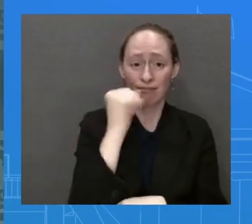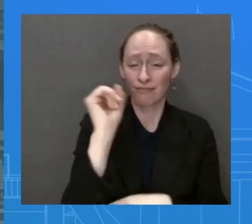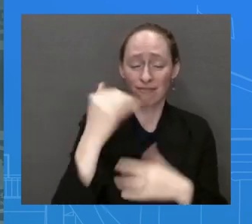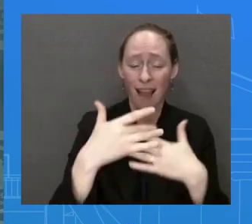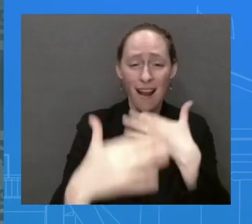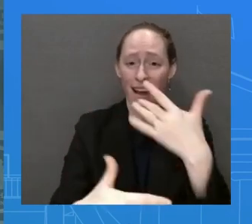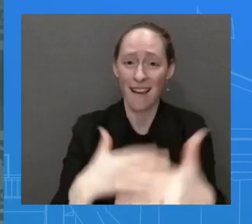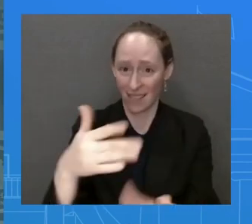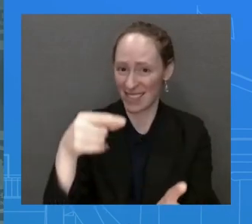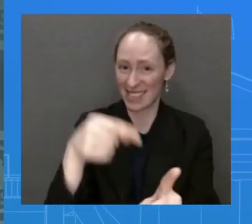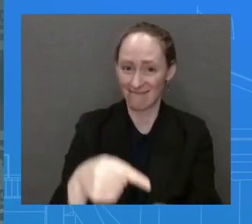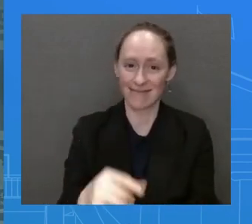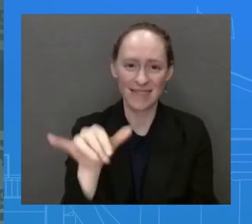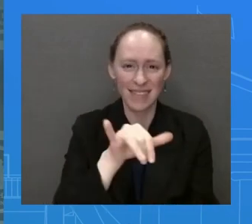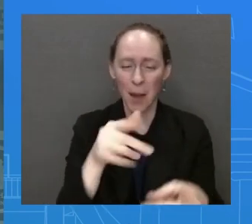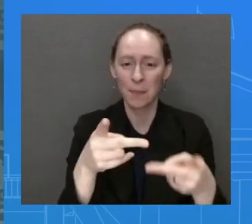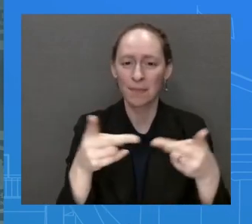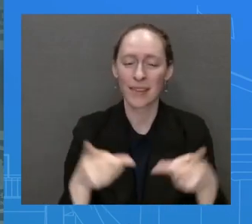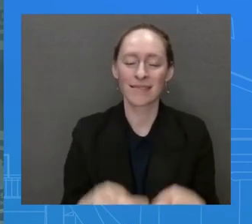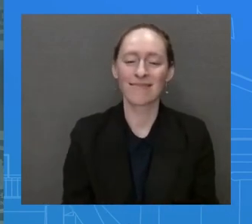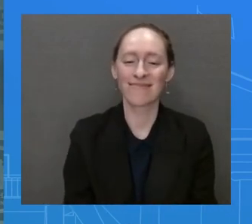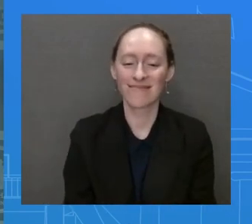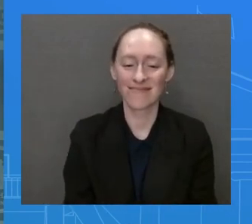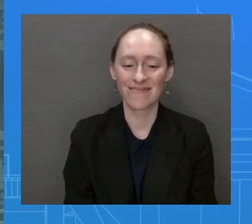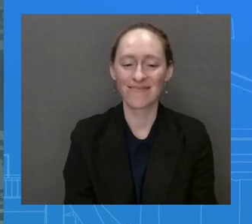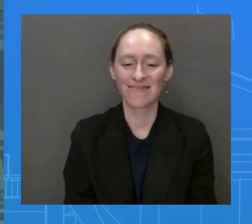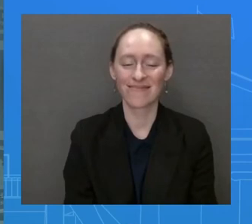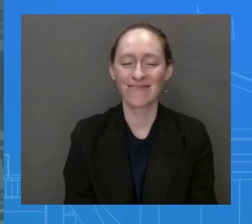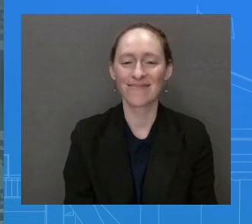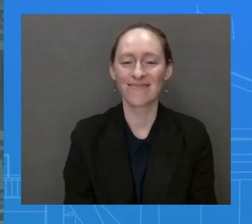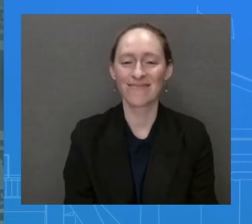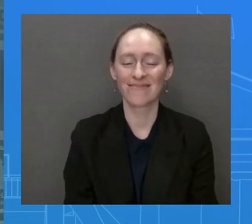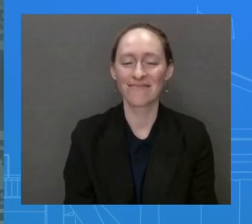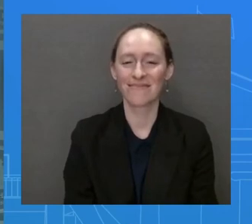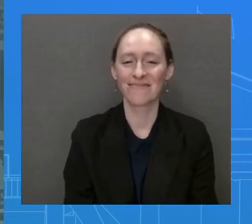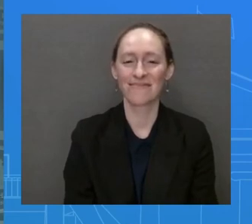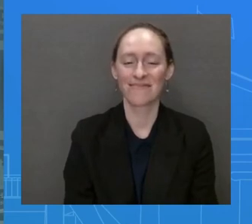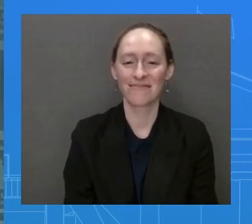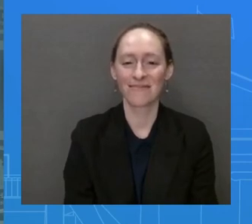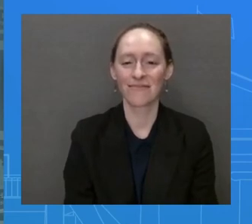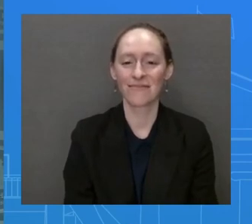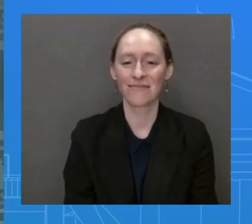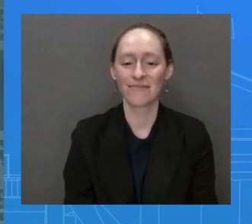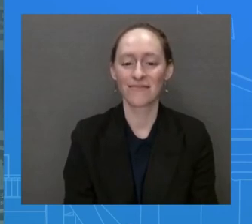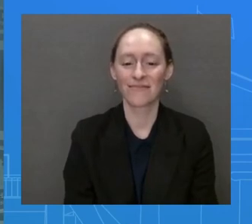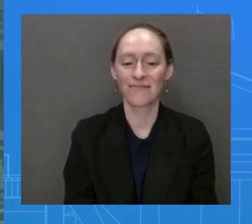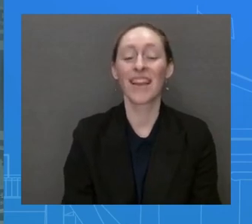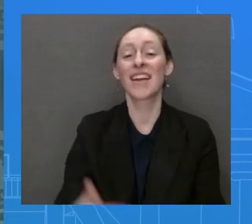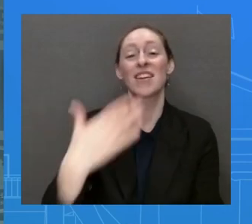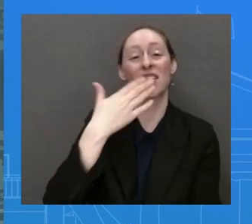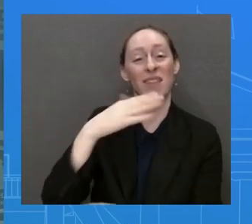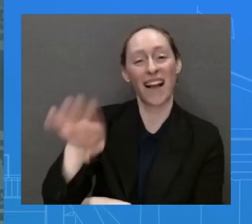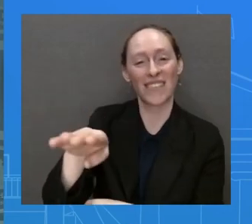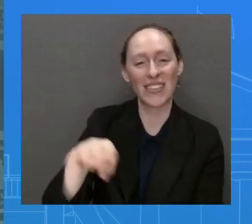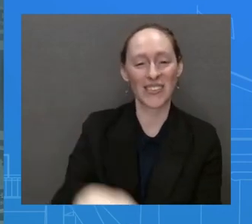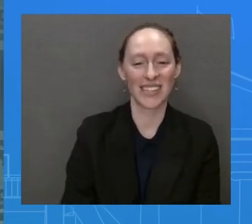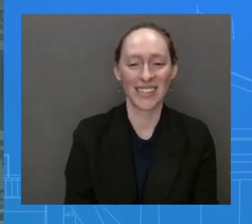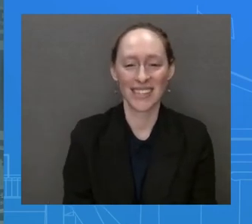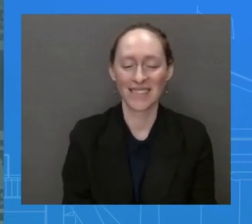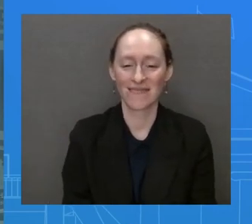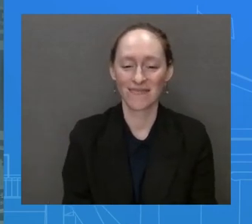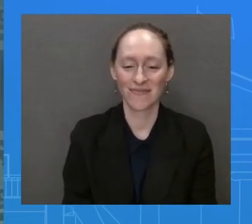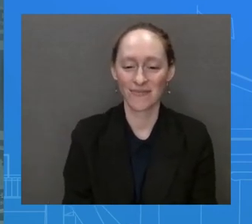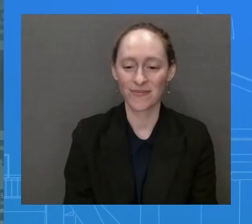Okay, the floor is yours. Thank you. Well, good afternoon, everyone. It's kind of scary up